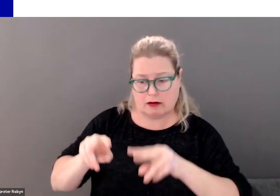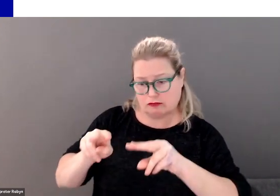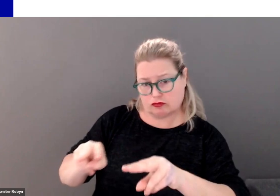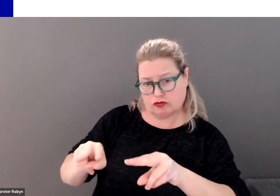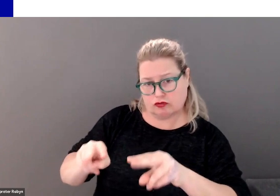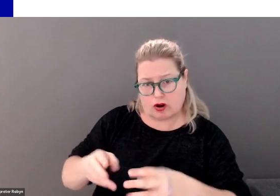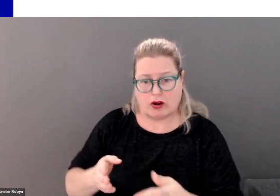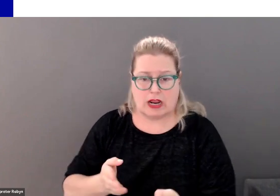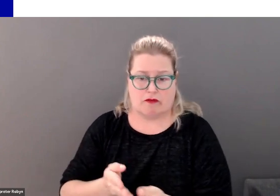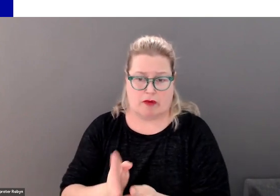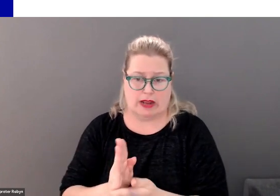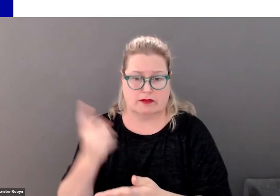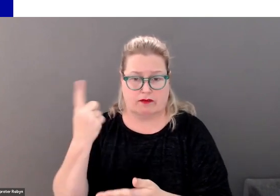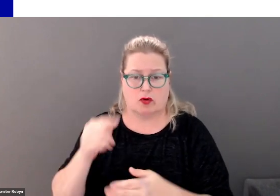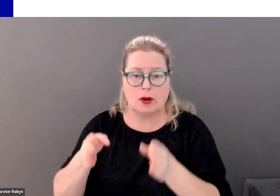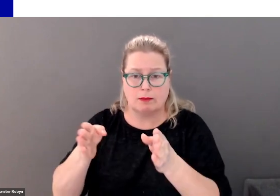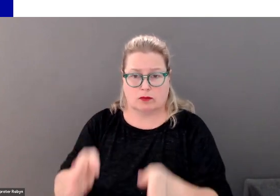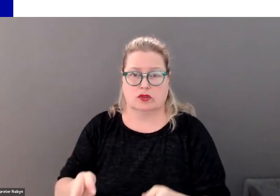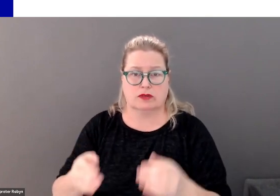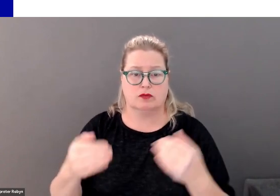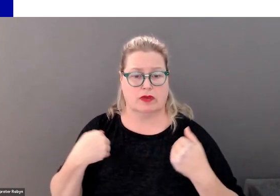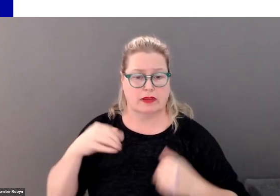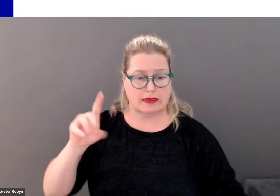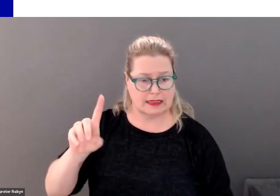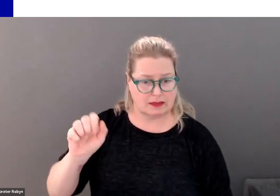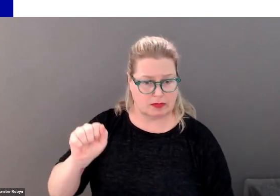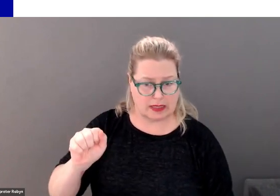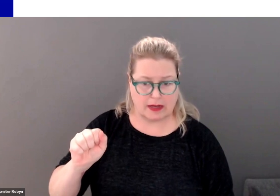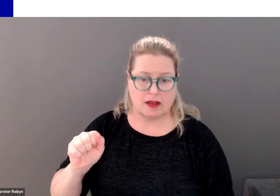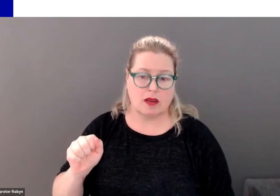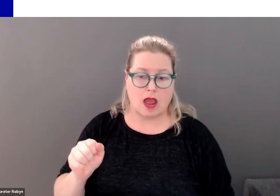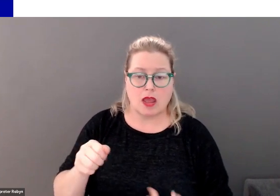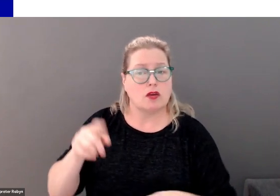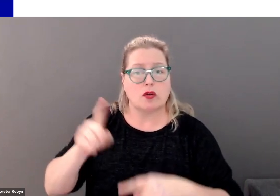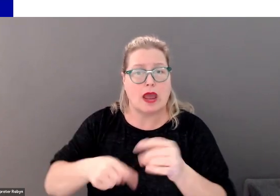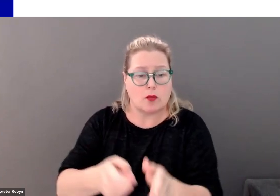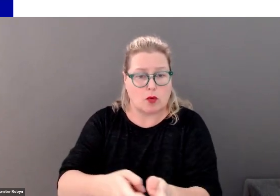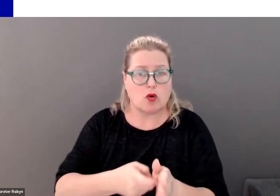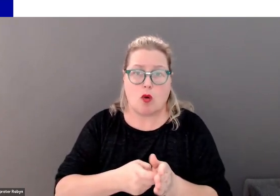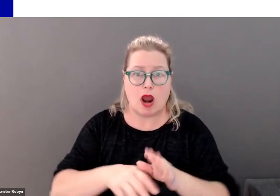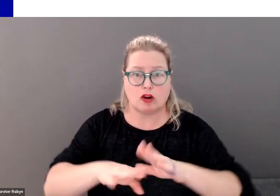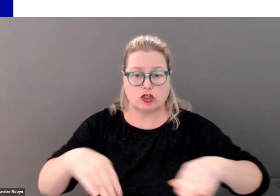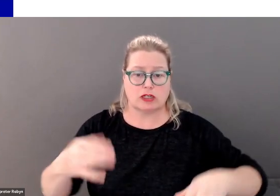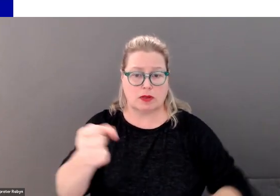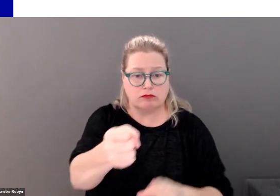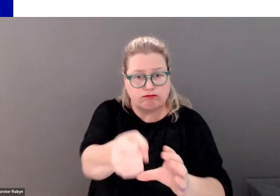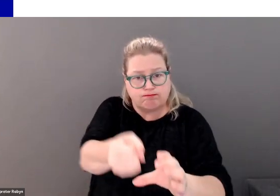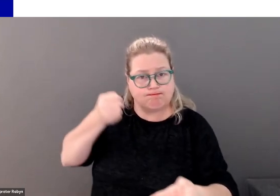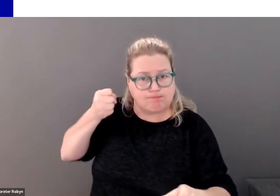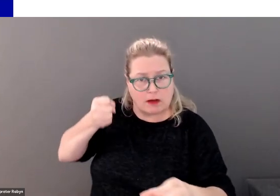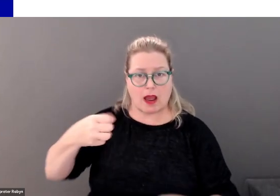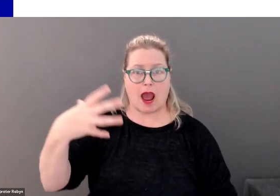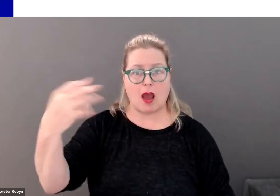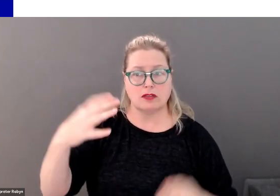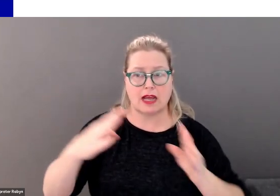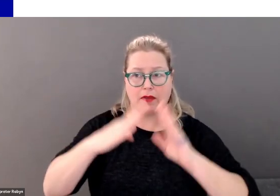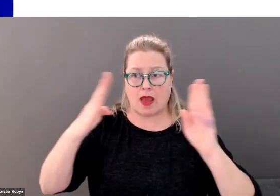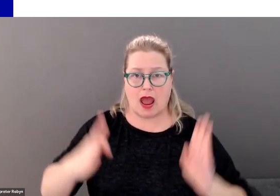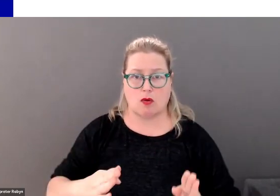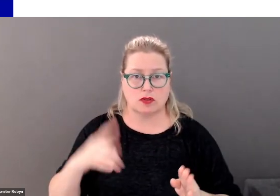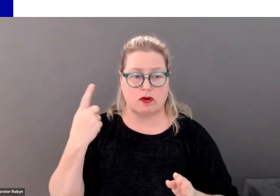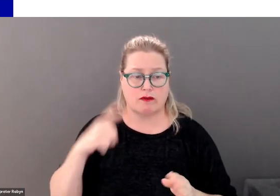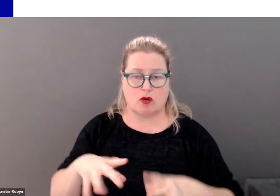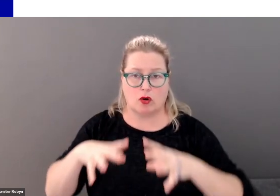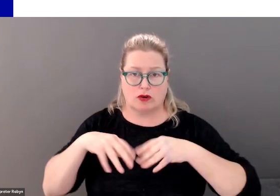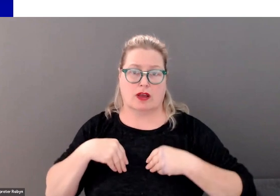disability. Recipients also may not require children to be placed outside the home through custody relinquishment or other